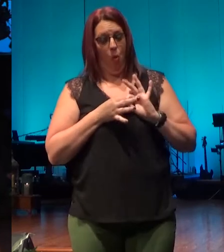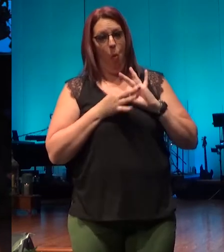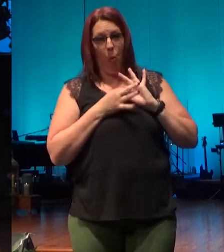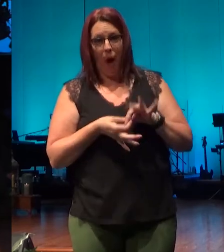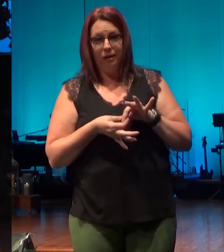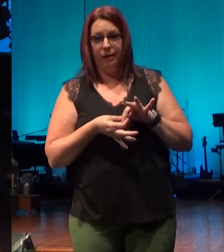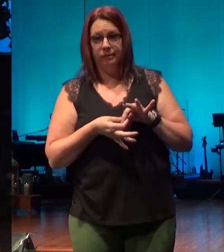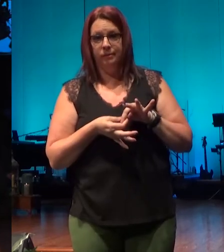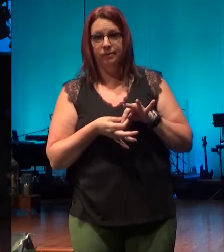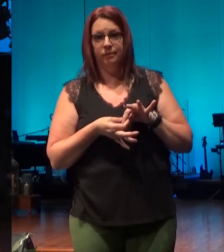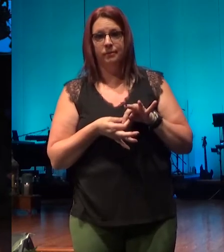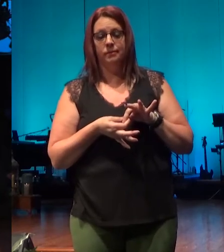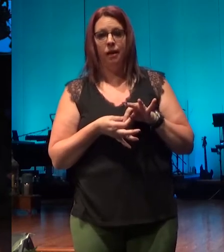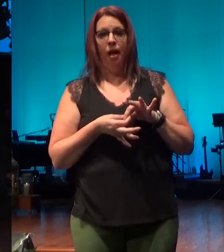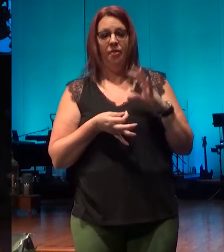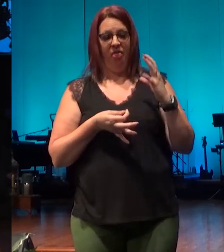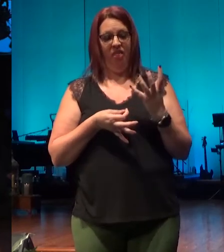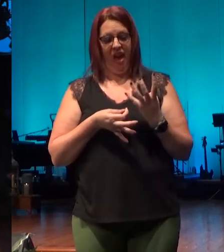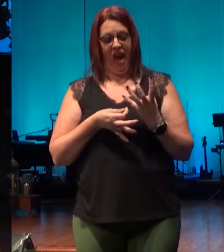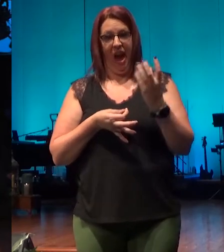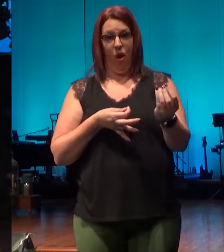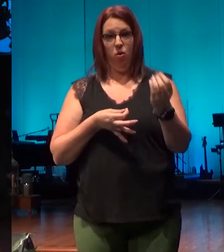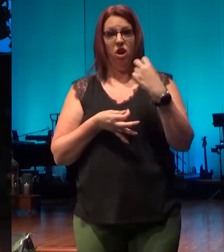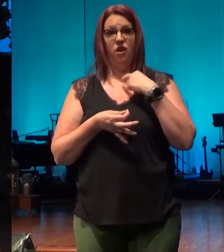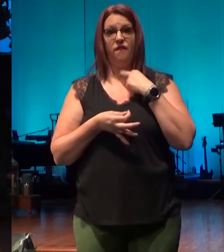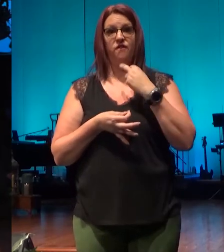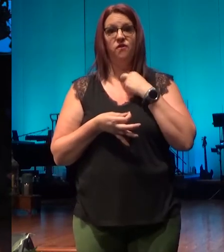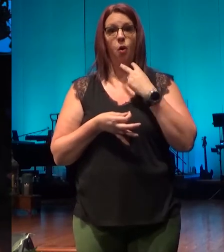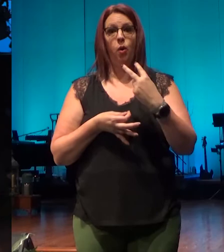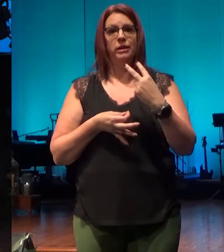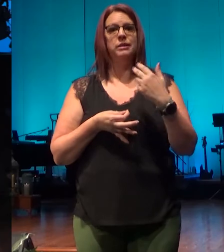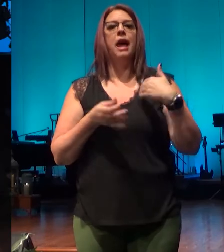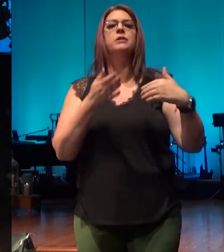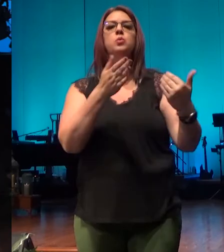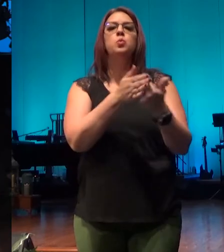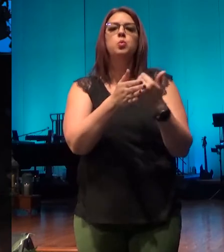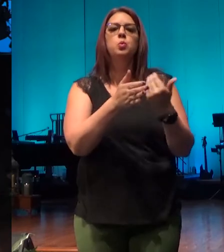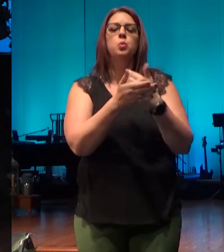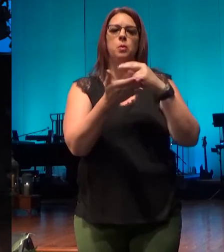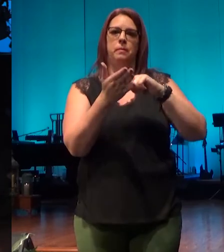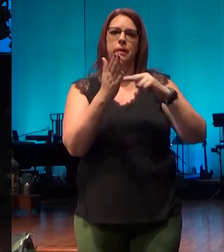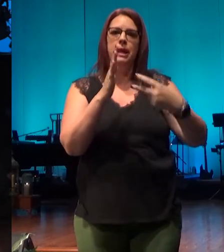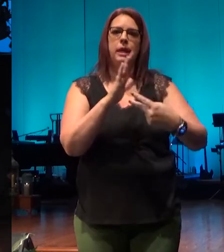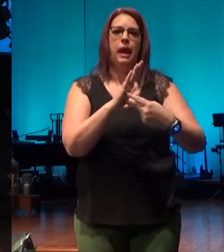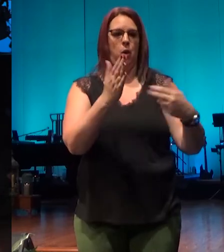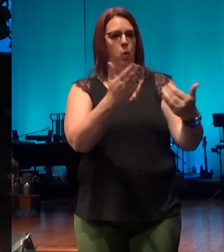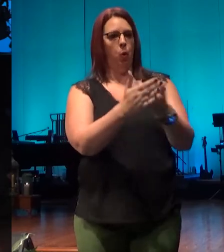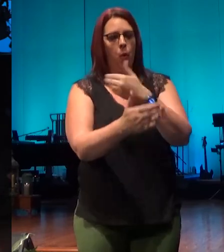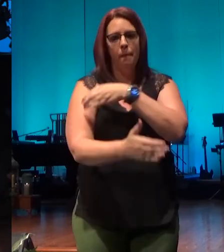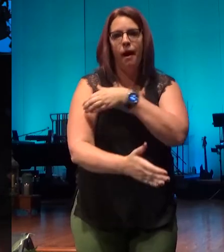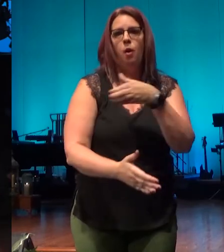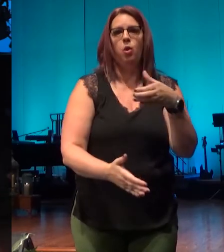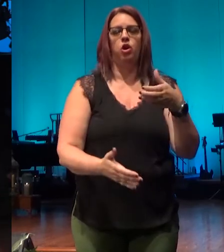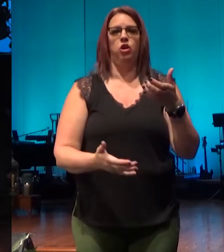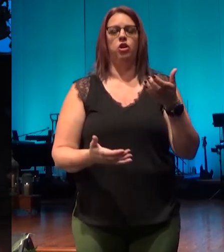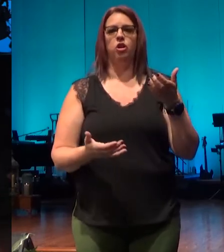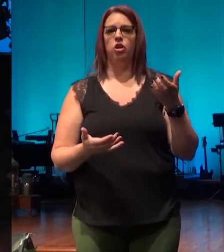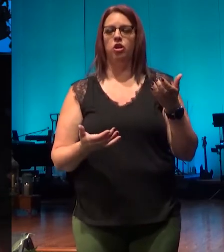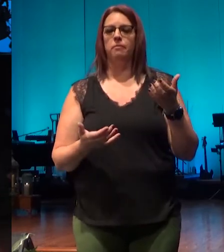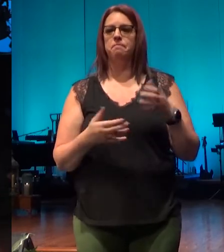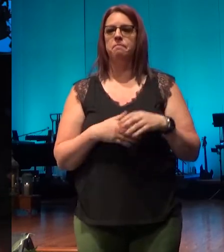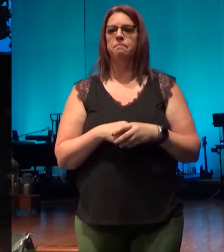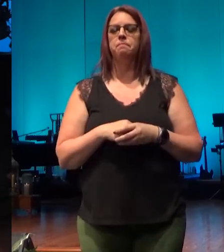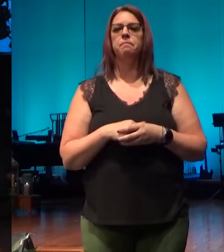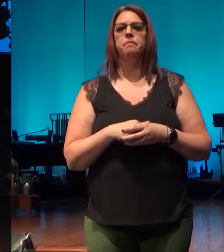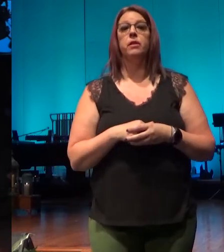connection that the outer voice begins to have new meaning for us and new power for us. See,